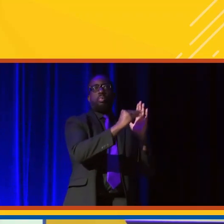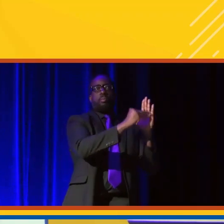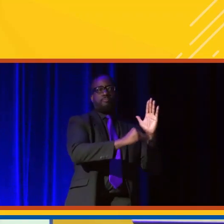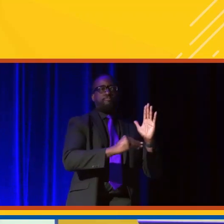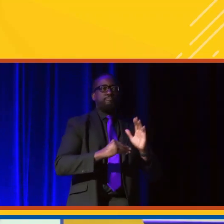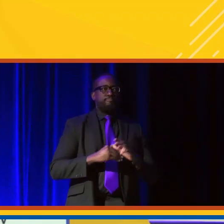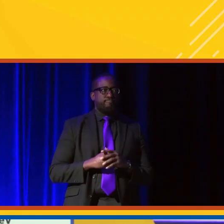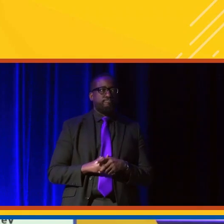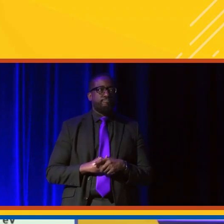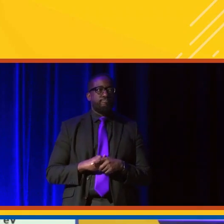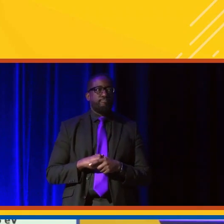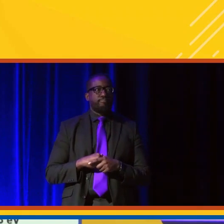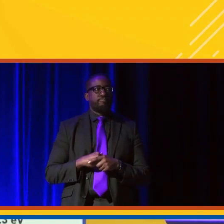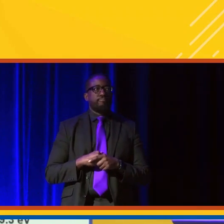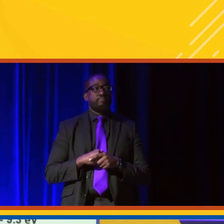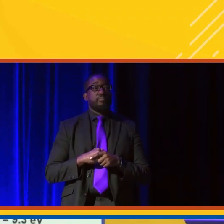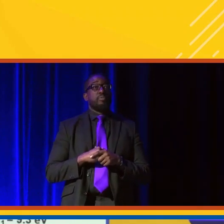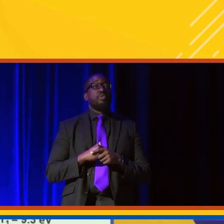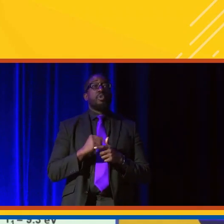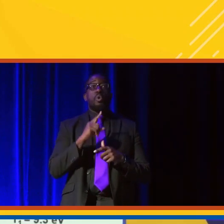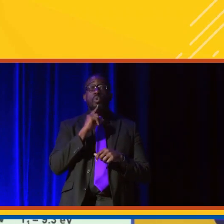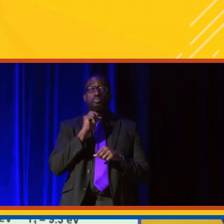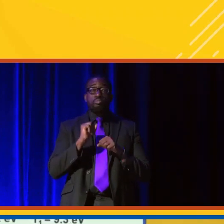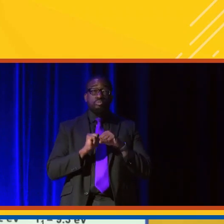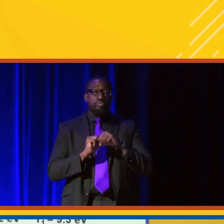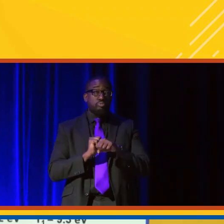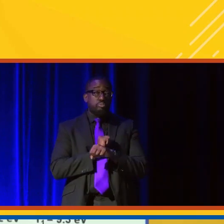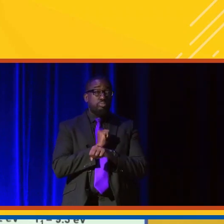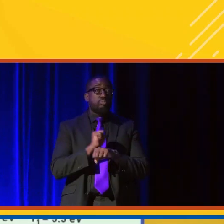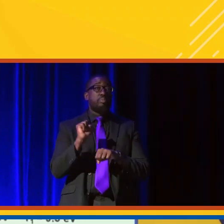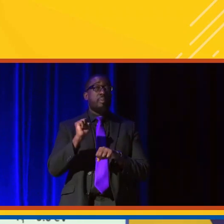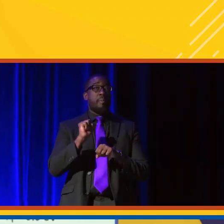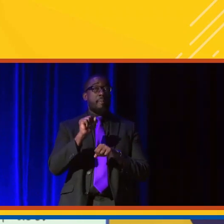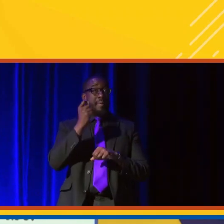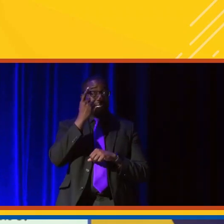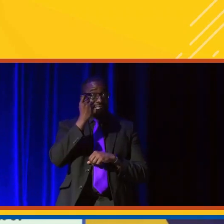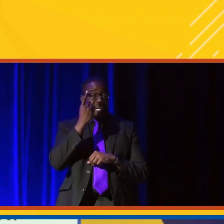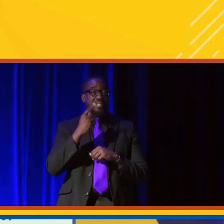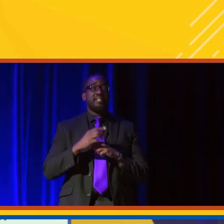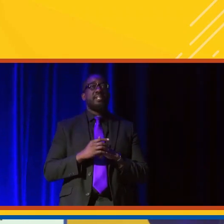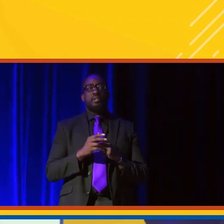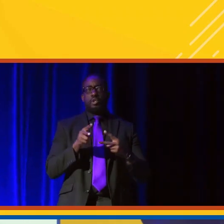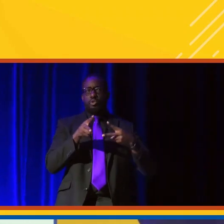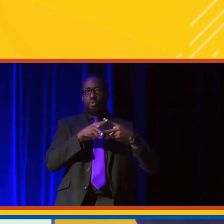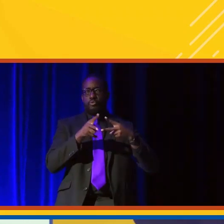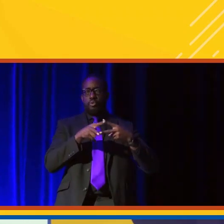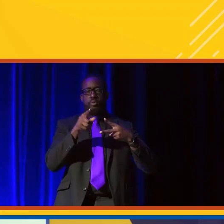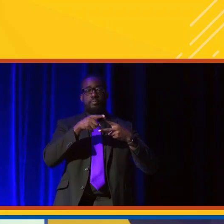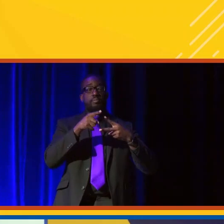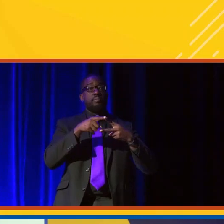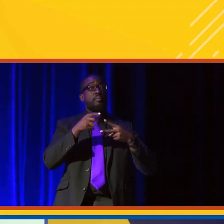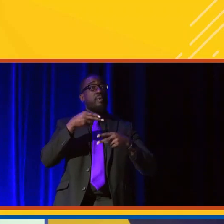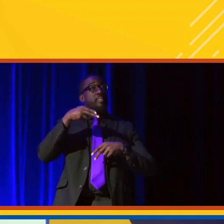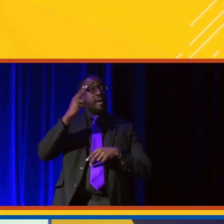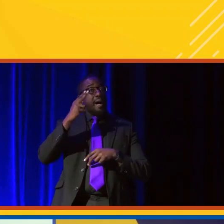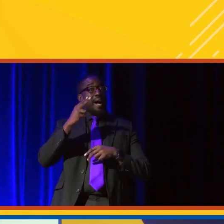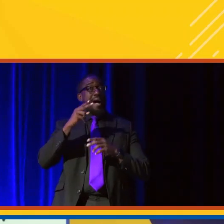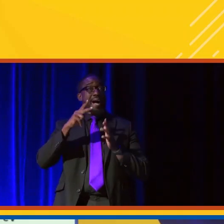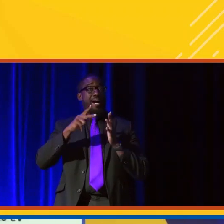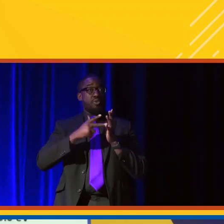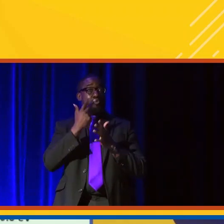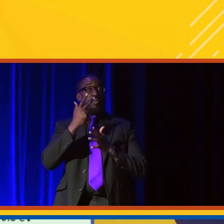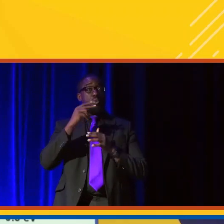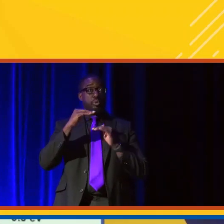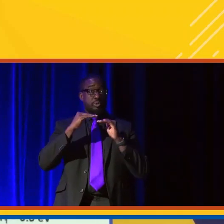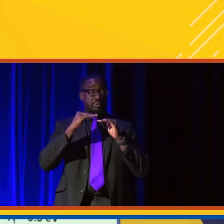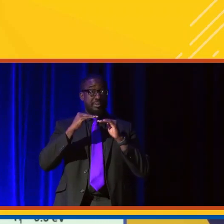So the fundamental insight here, there's basically 2 versions. The first version is that the high energy triplet density of states is predictive of